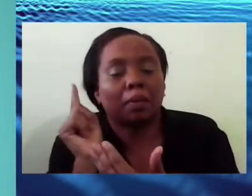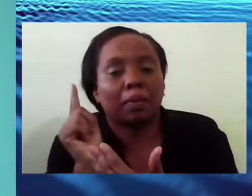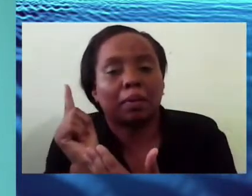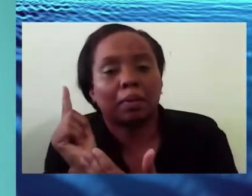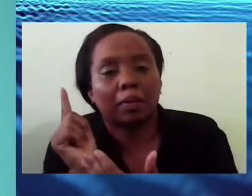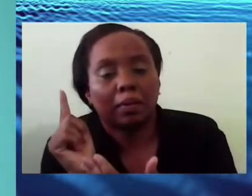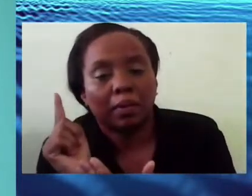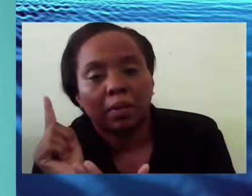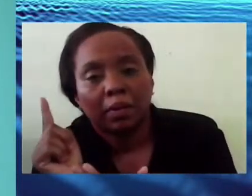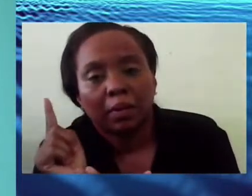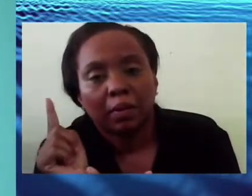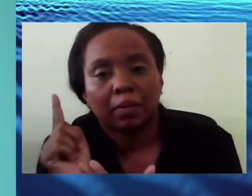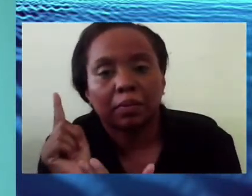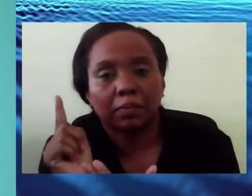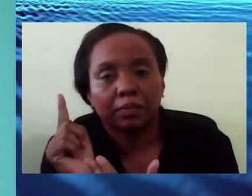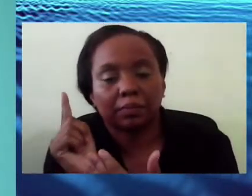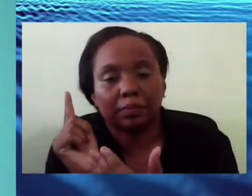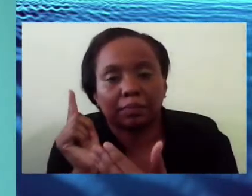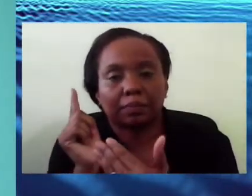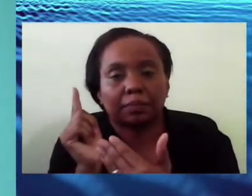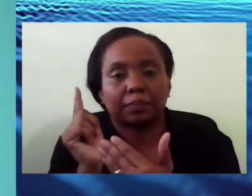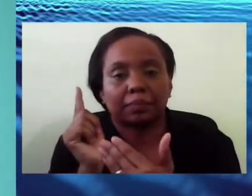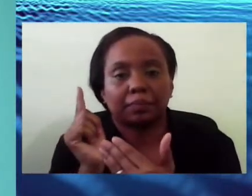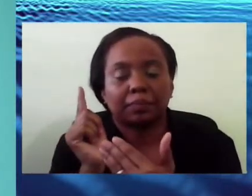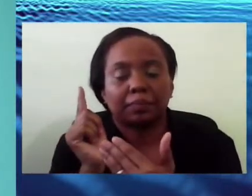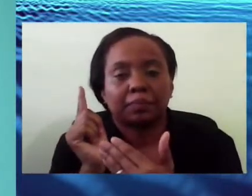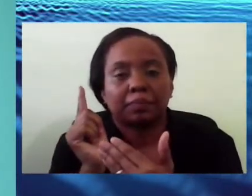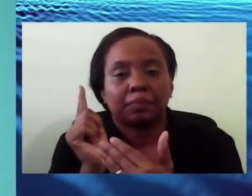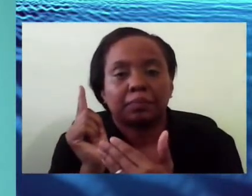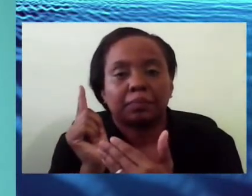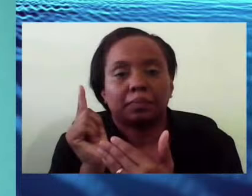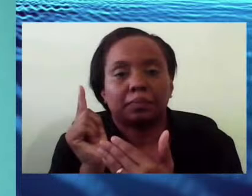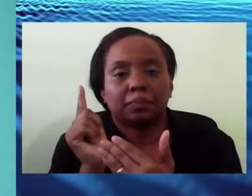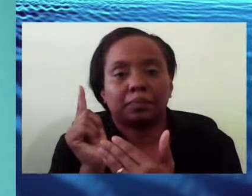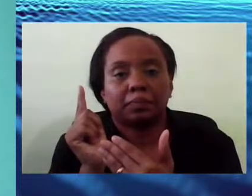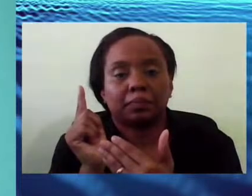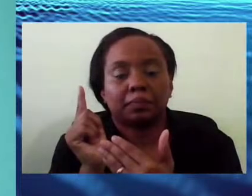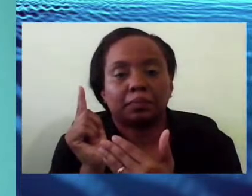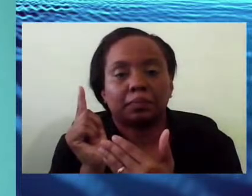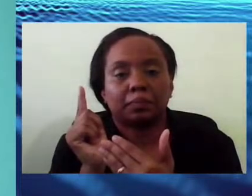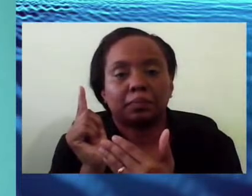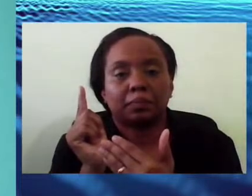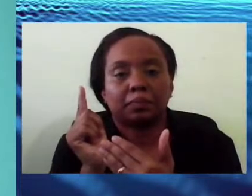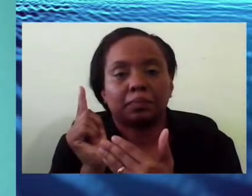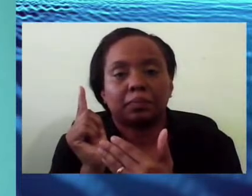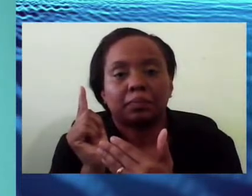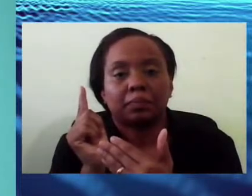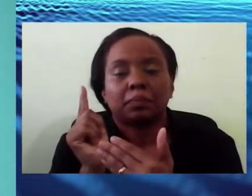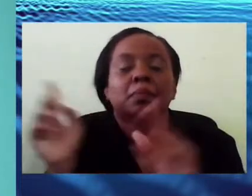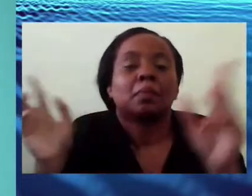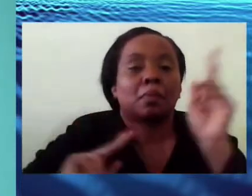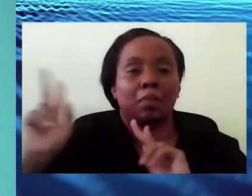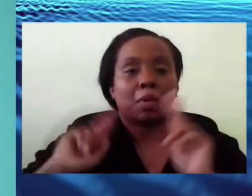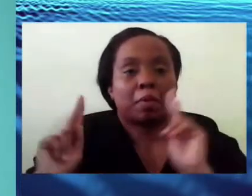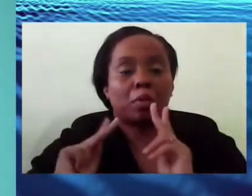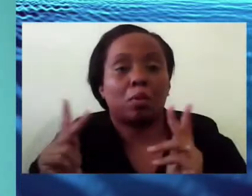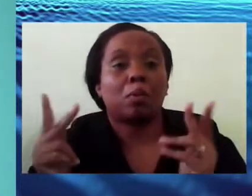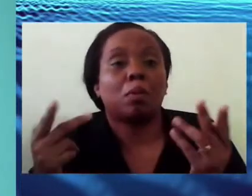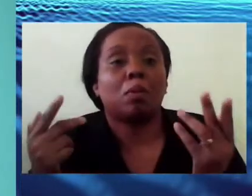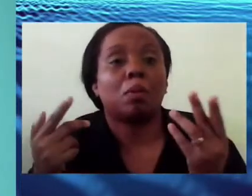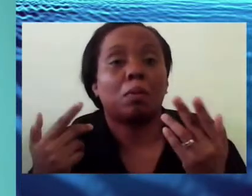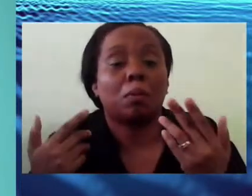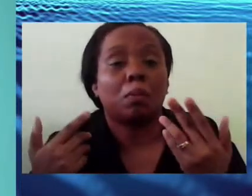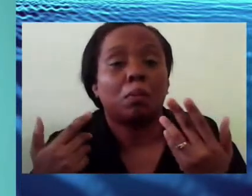our markets to actually have a code reader or a code reading capability to show